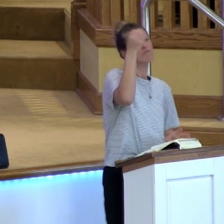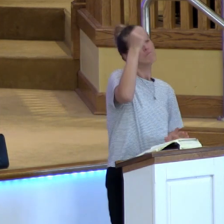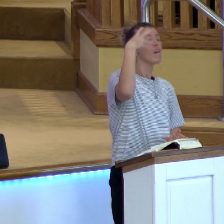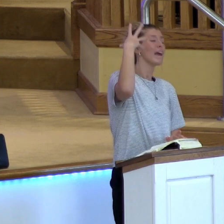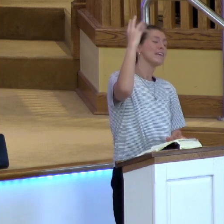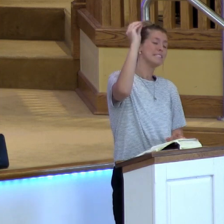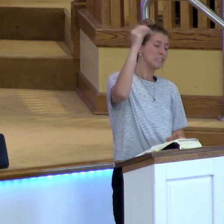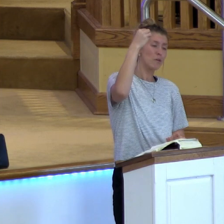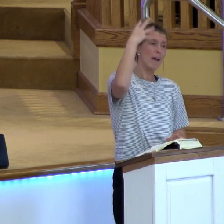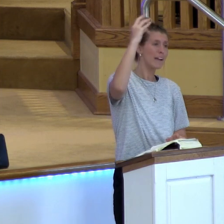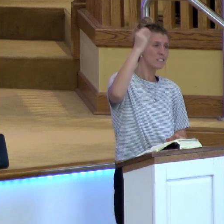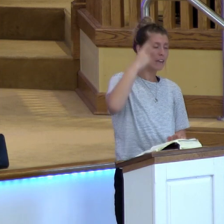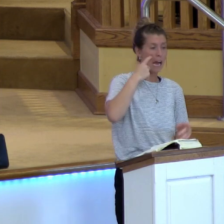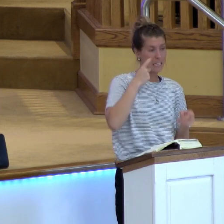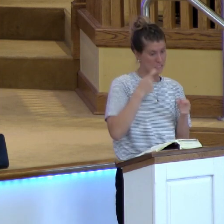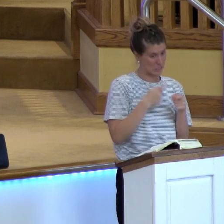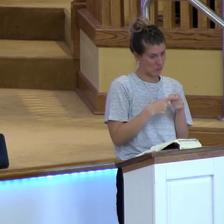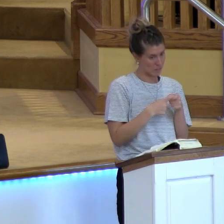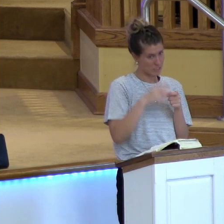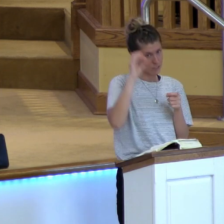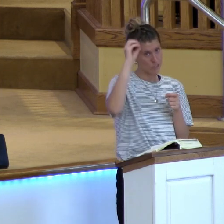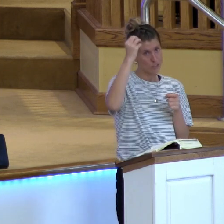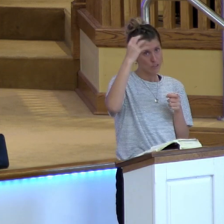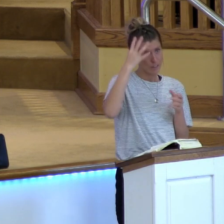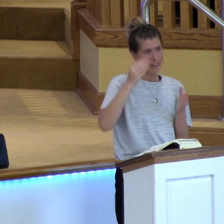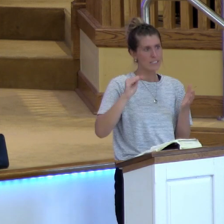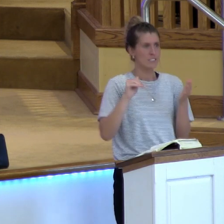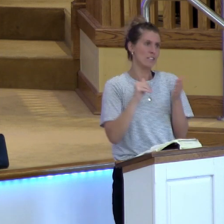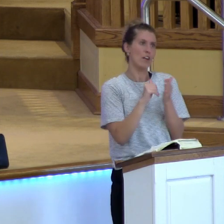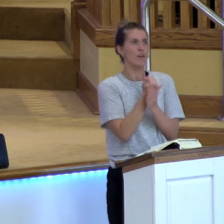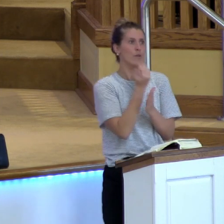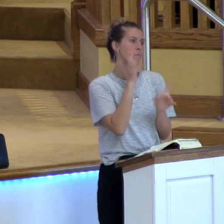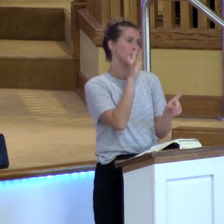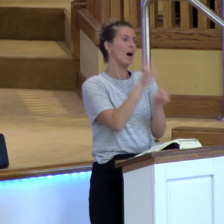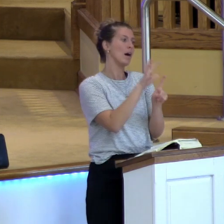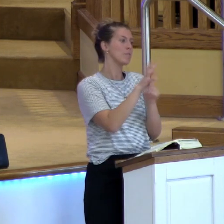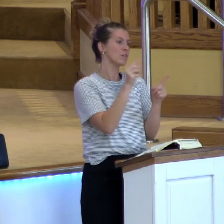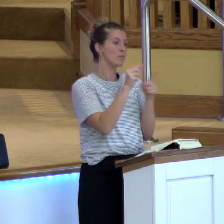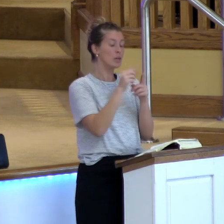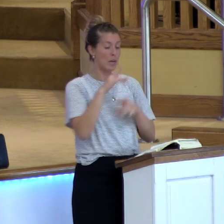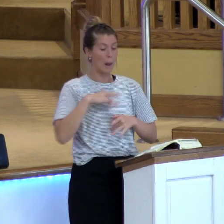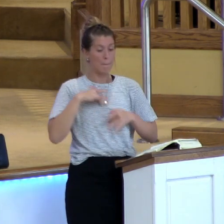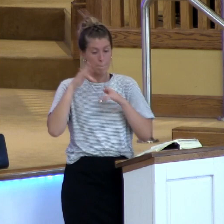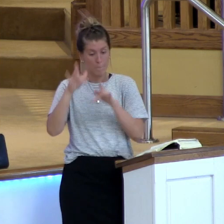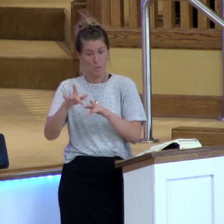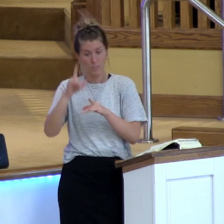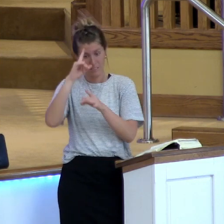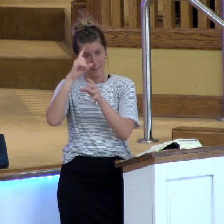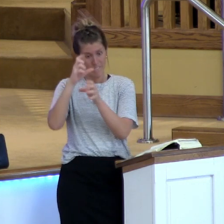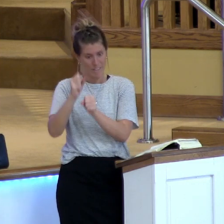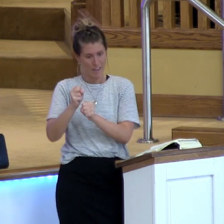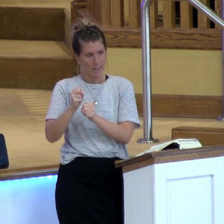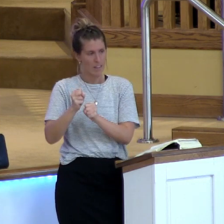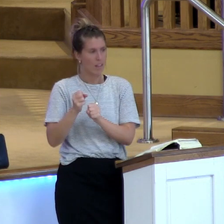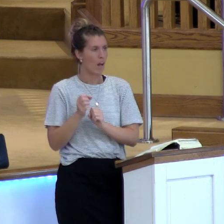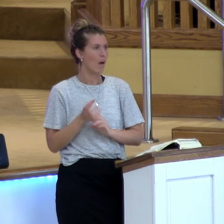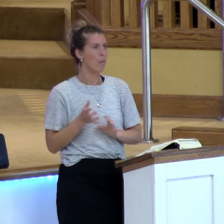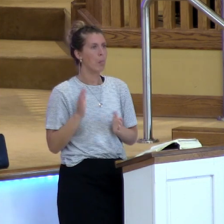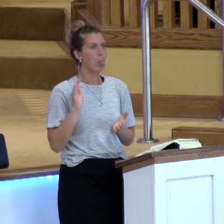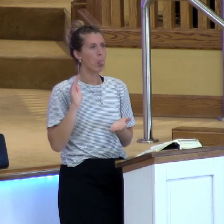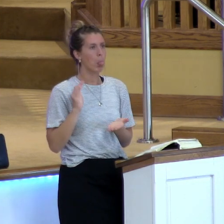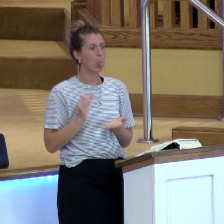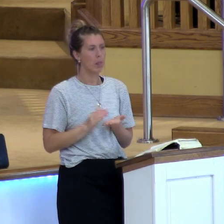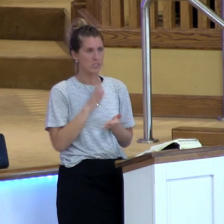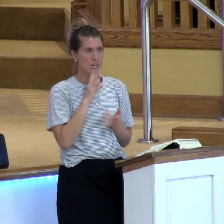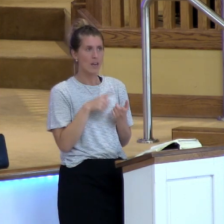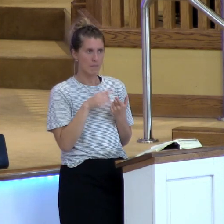sudden. And I notice, if you'll notice this, grace has become the new buzzword, and mercy and faith have become distant words.